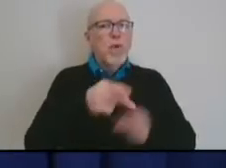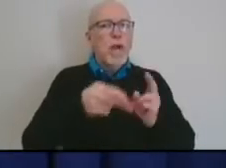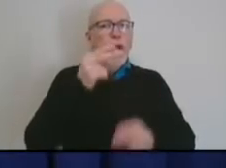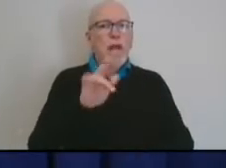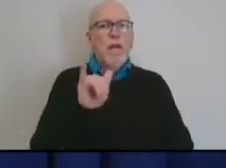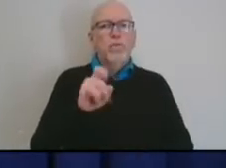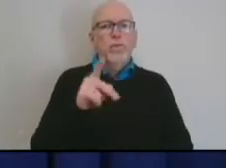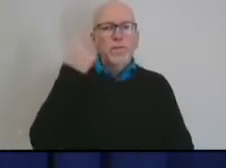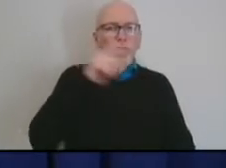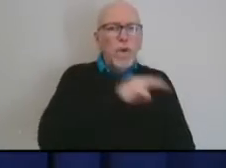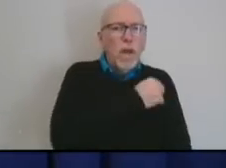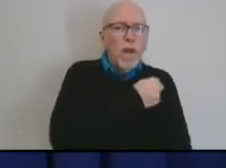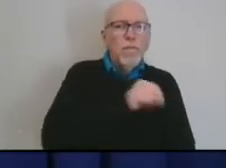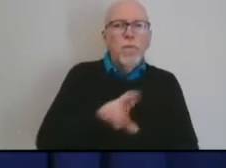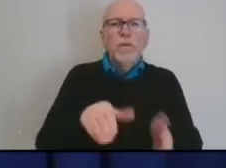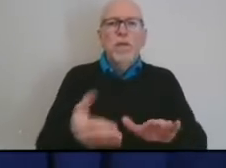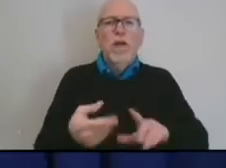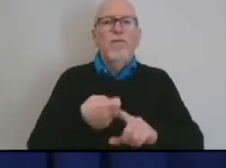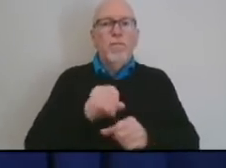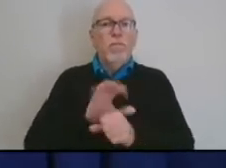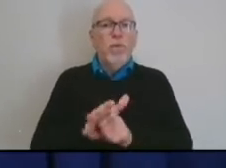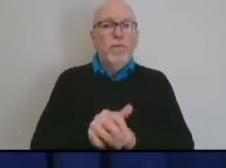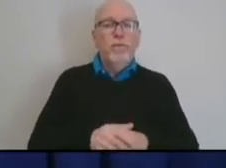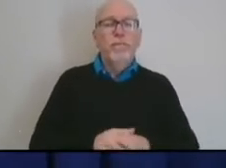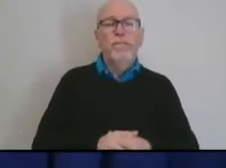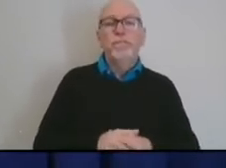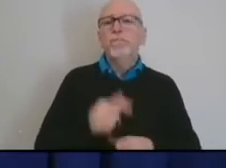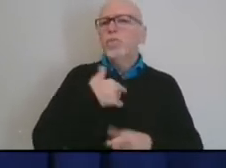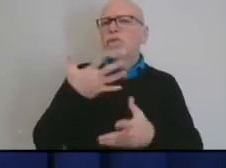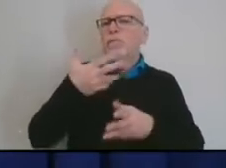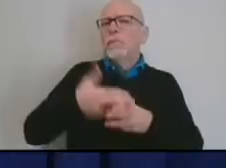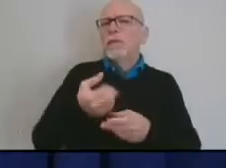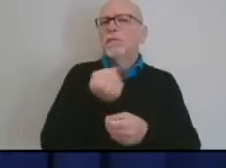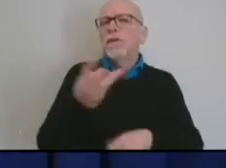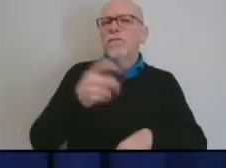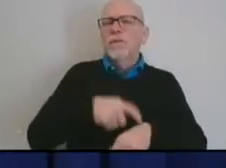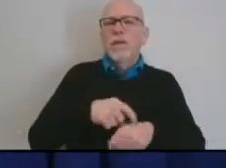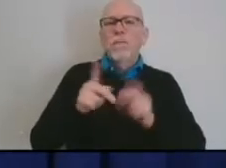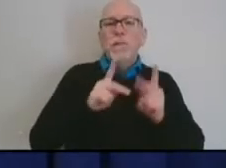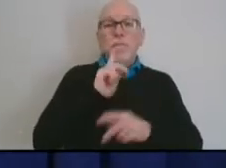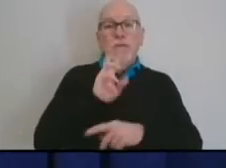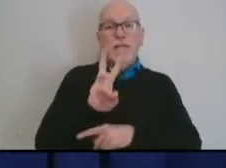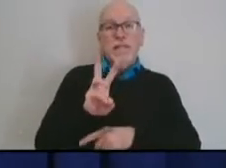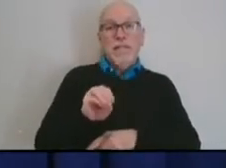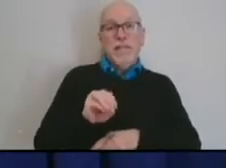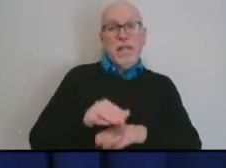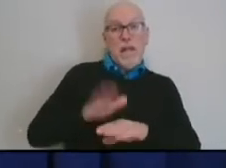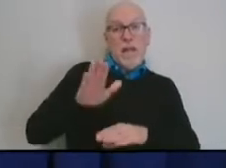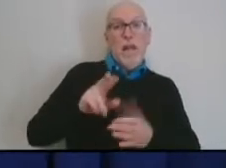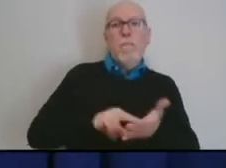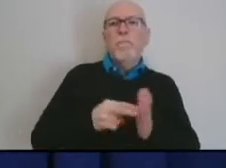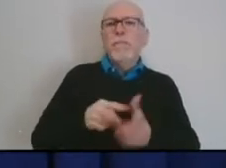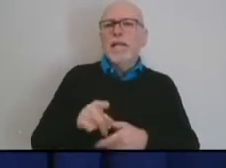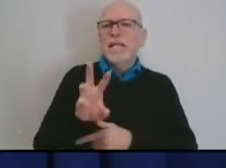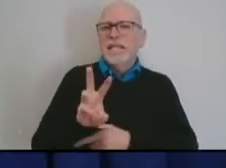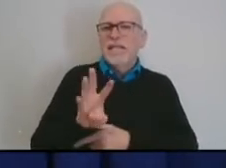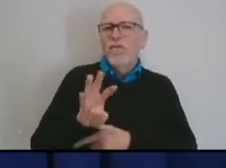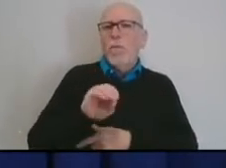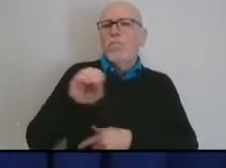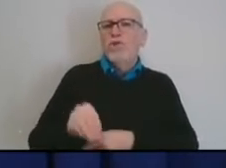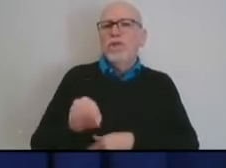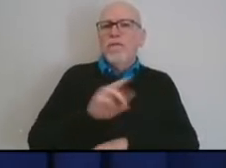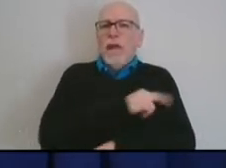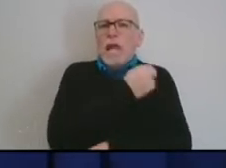from COVID-19. As we have mentioned several times, people age 60 and older account for 64% of our